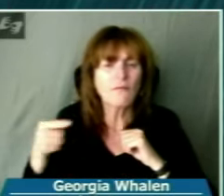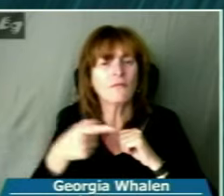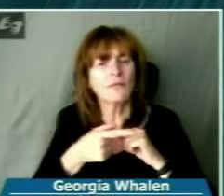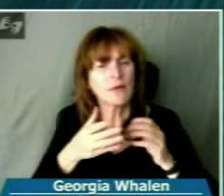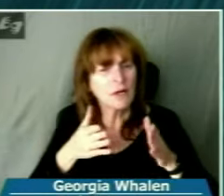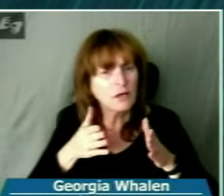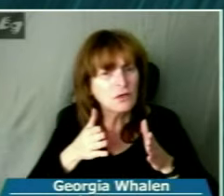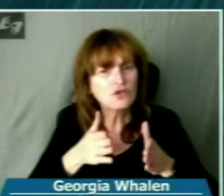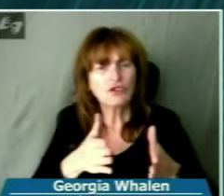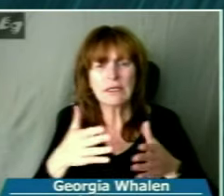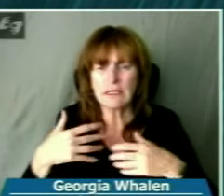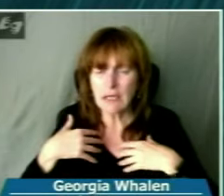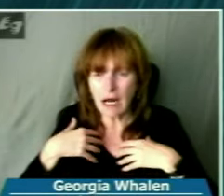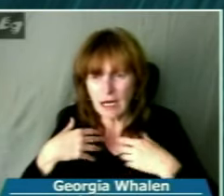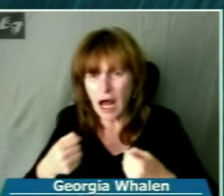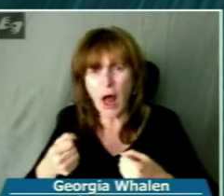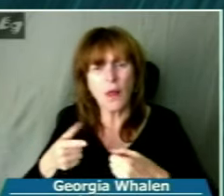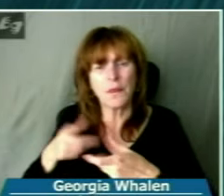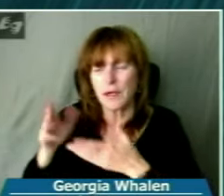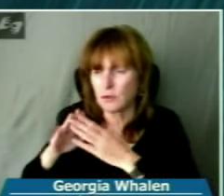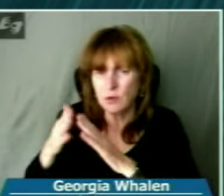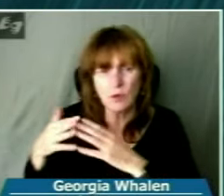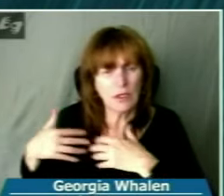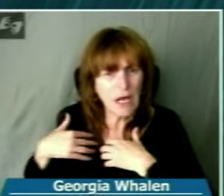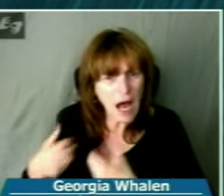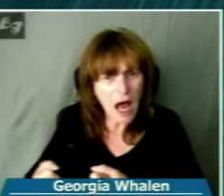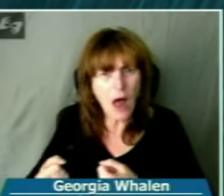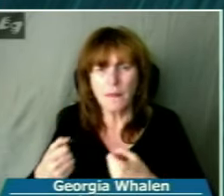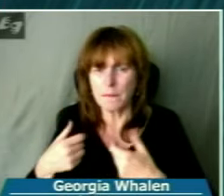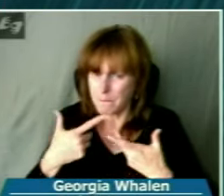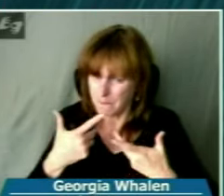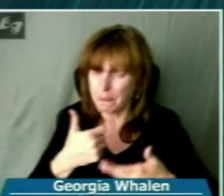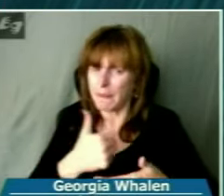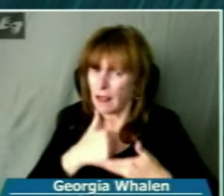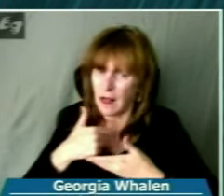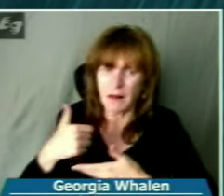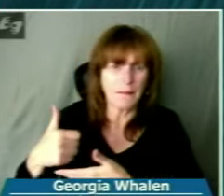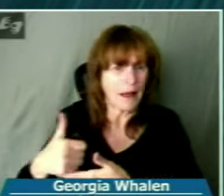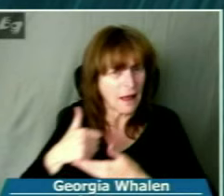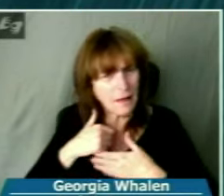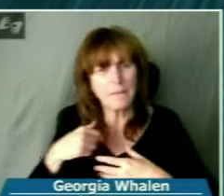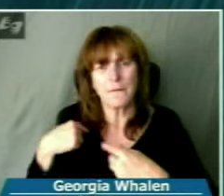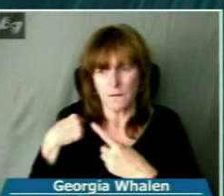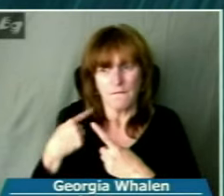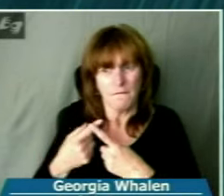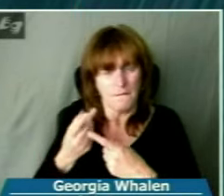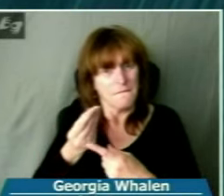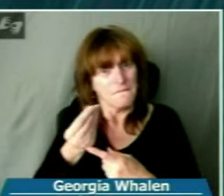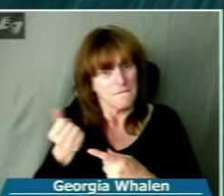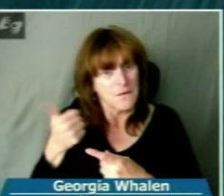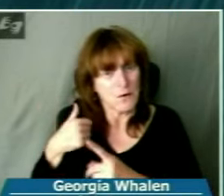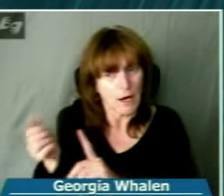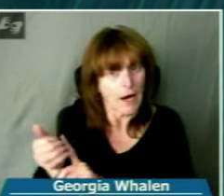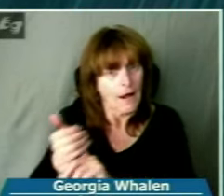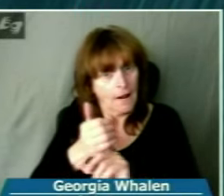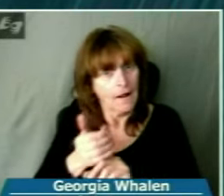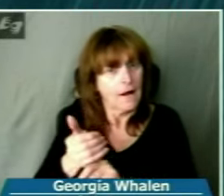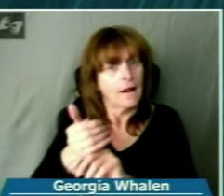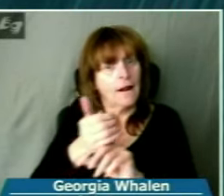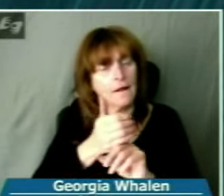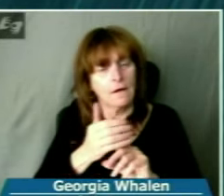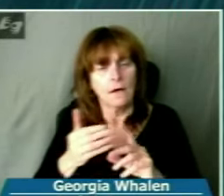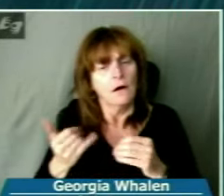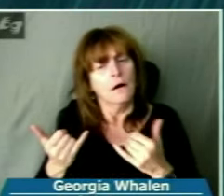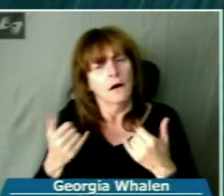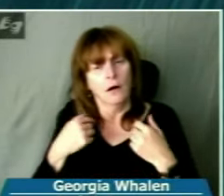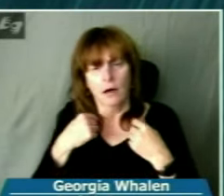to help us with that. And so far we've been able to have some good success, but we're continuing to monitor it all across the city to ensure